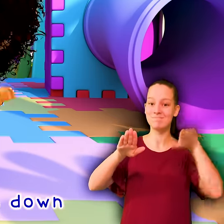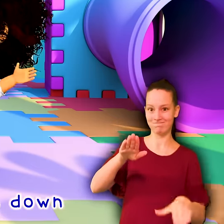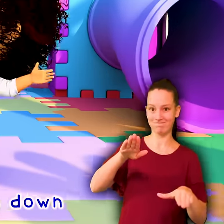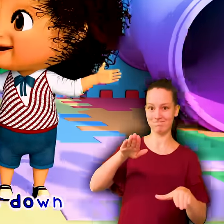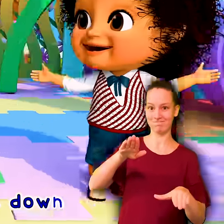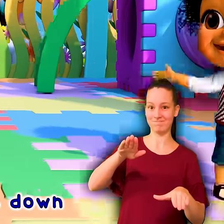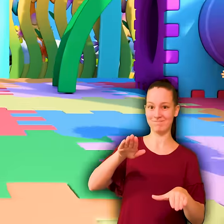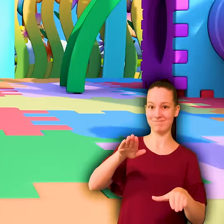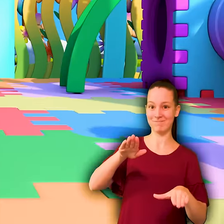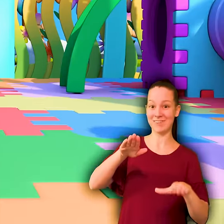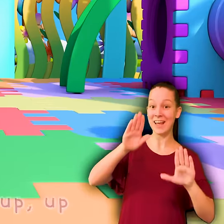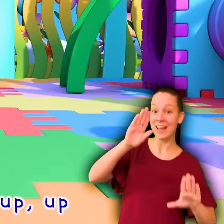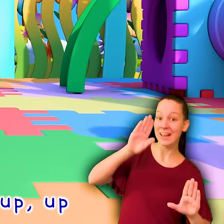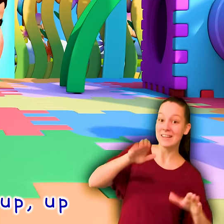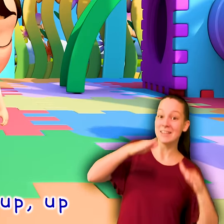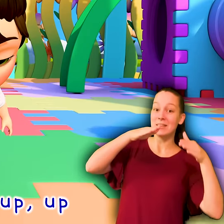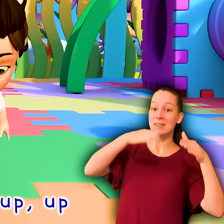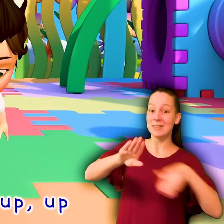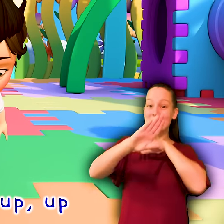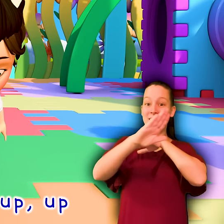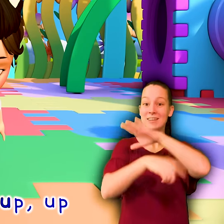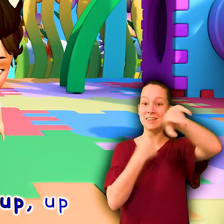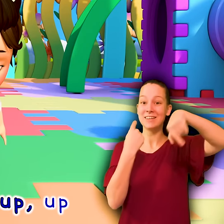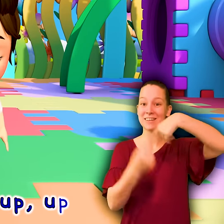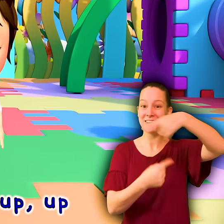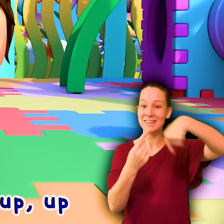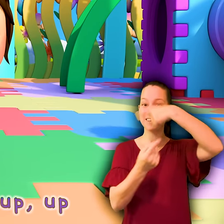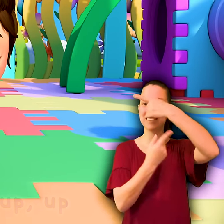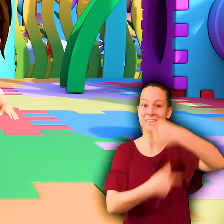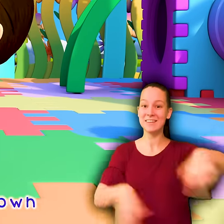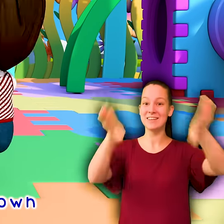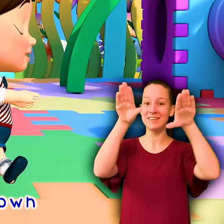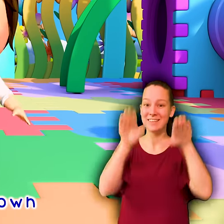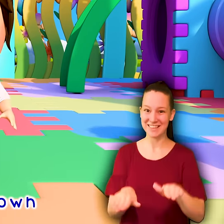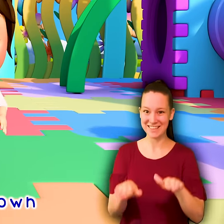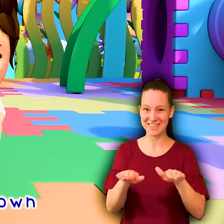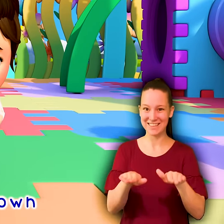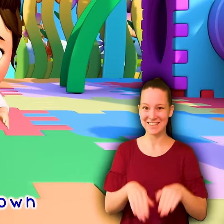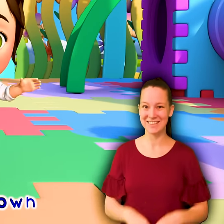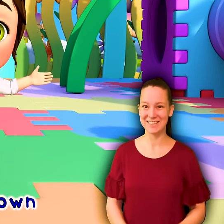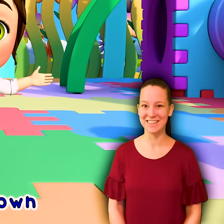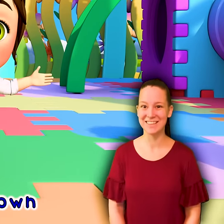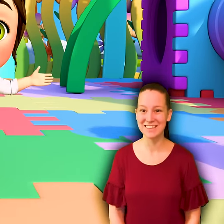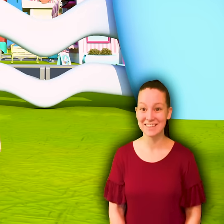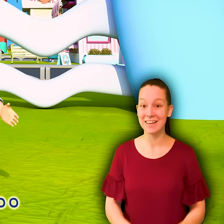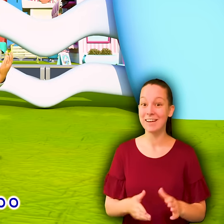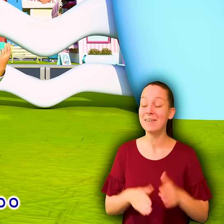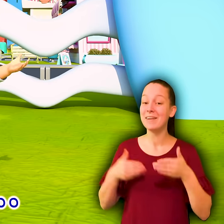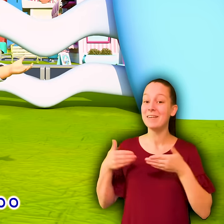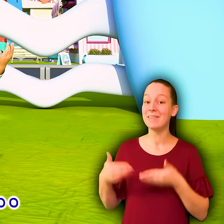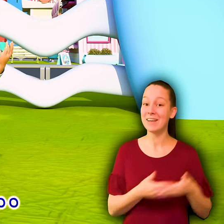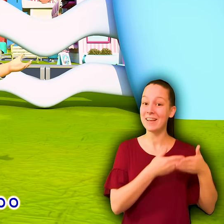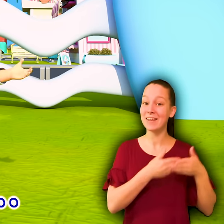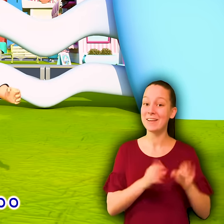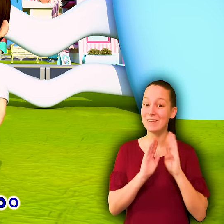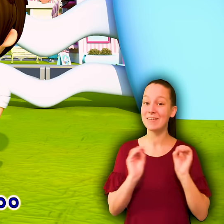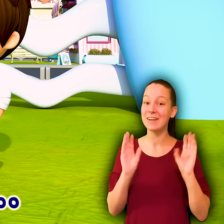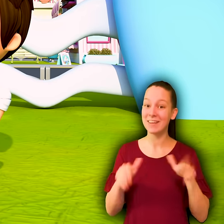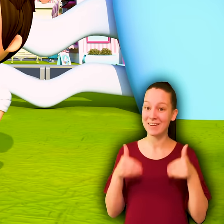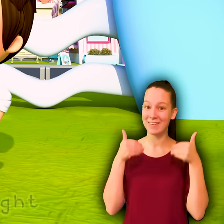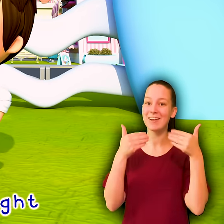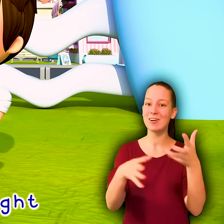your left foot down you swing yourself up up up and bring yourself down here we go baby